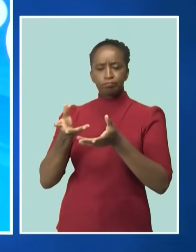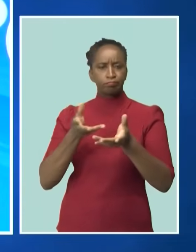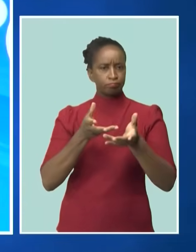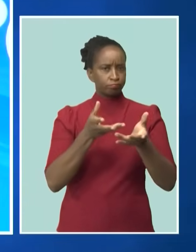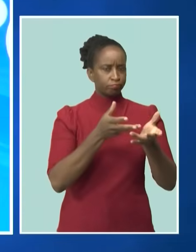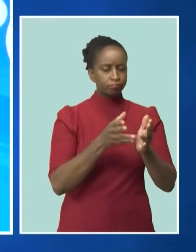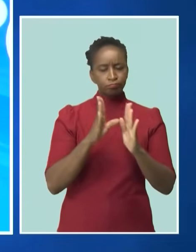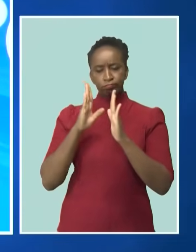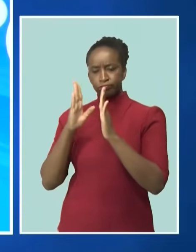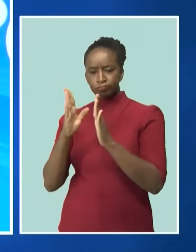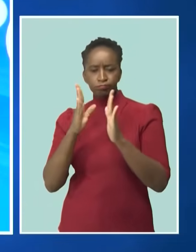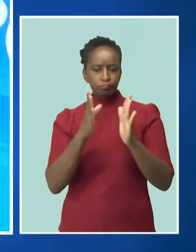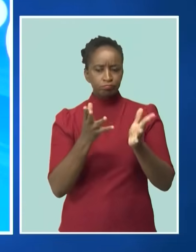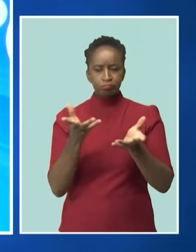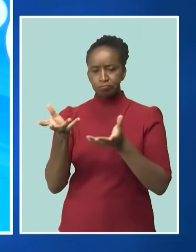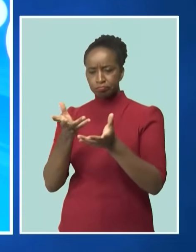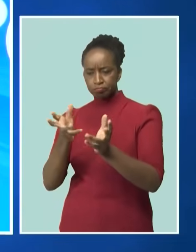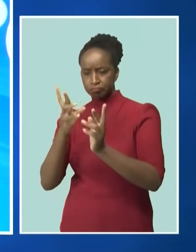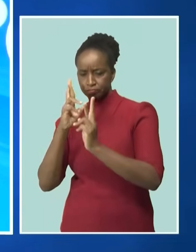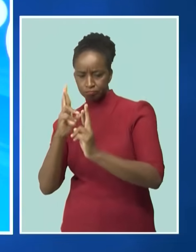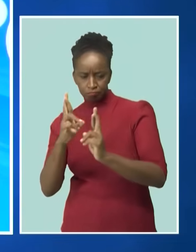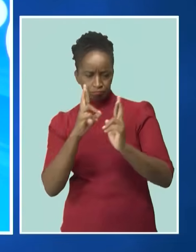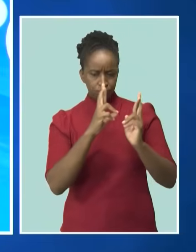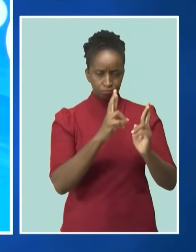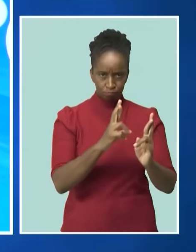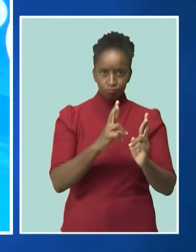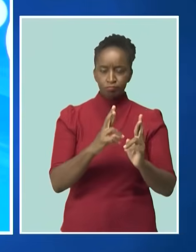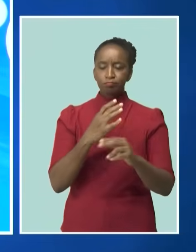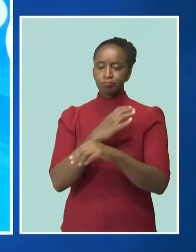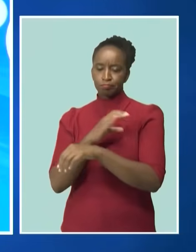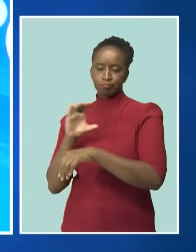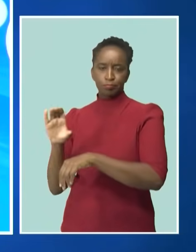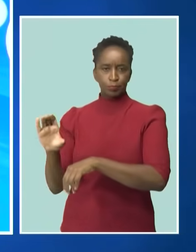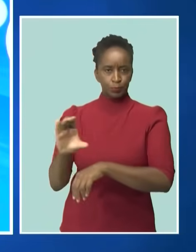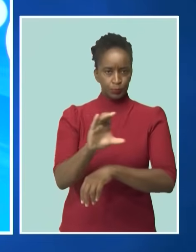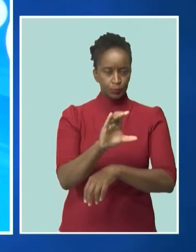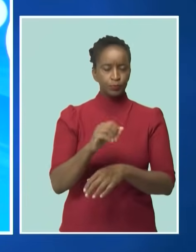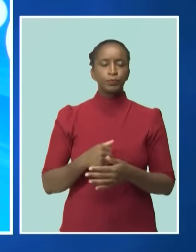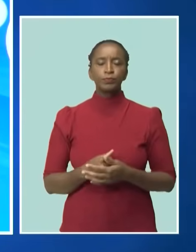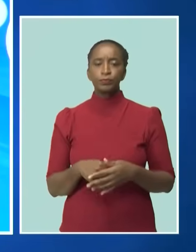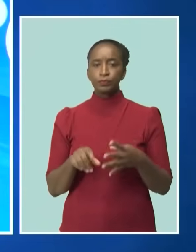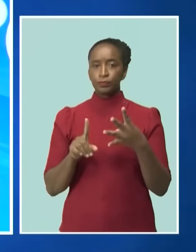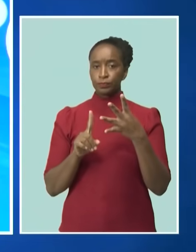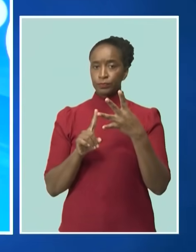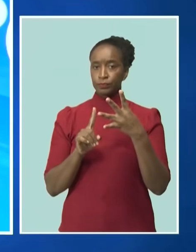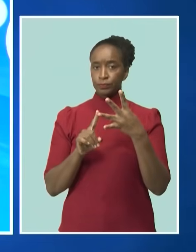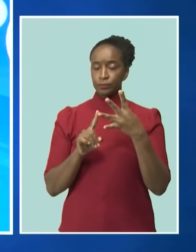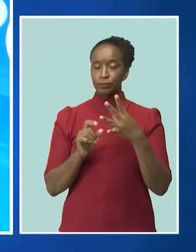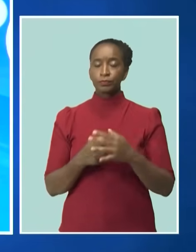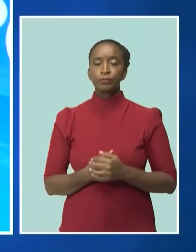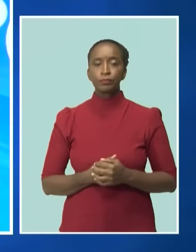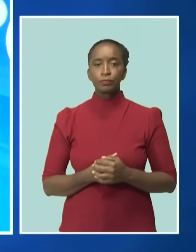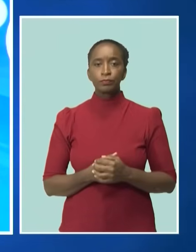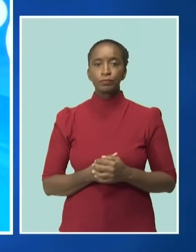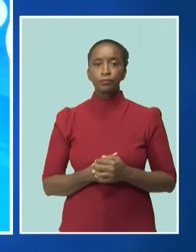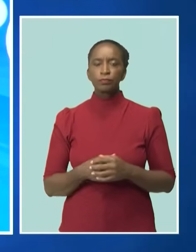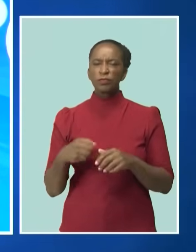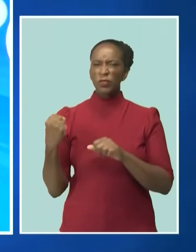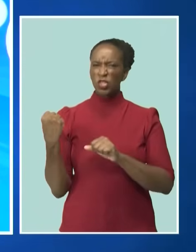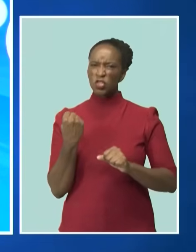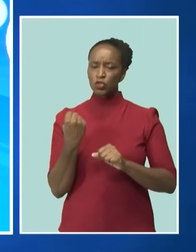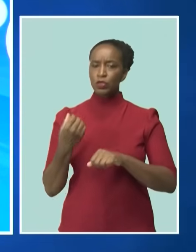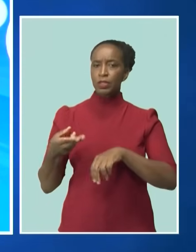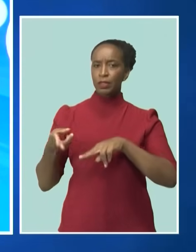heard, respected, and empowered. Third, strengthening our